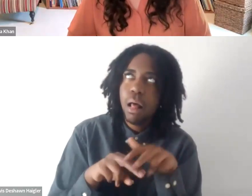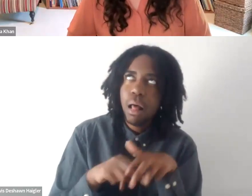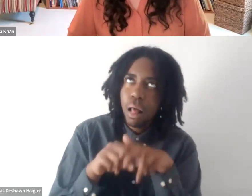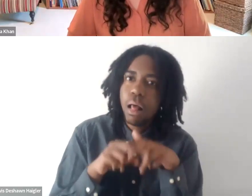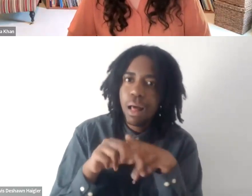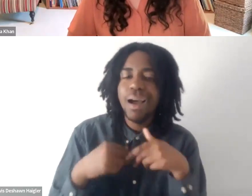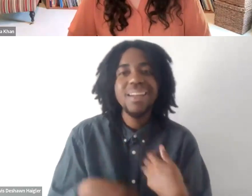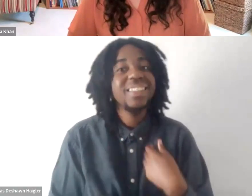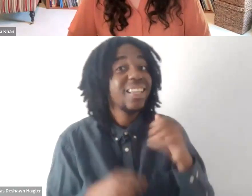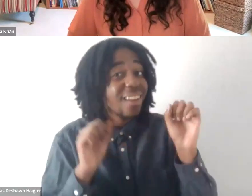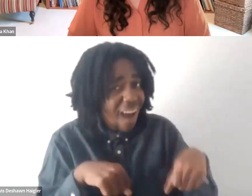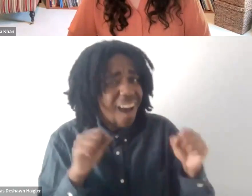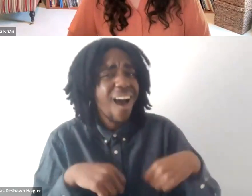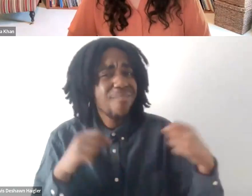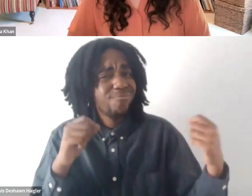can relate to that.